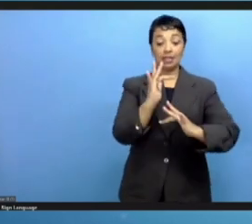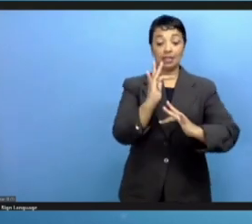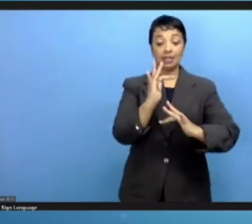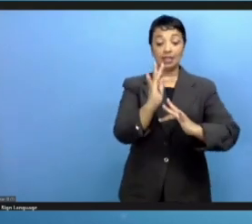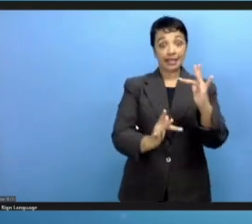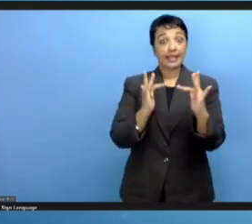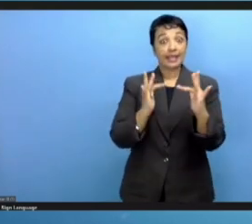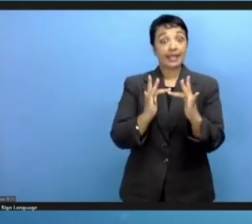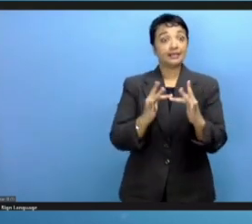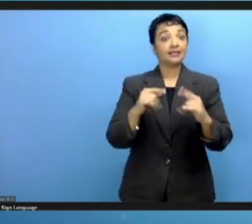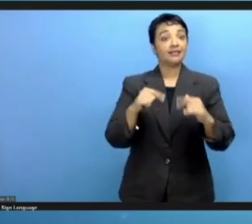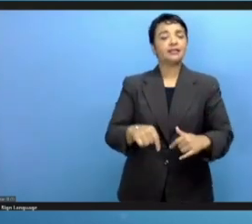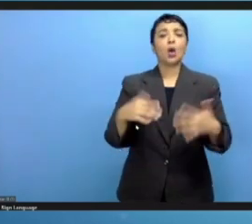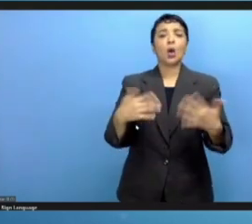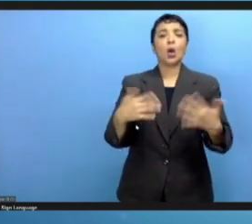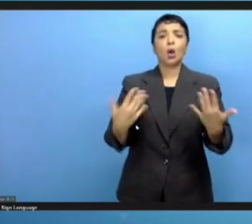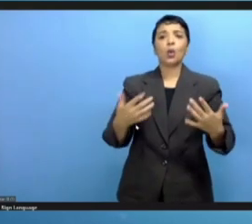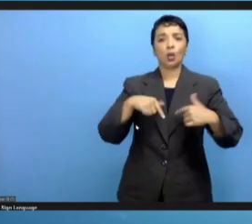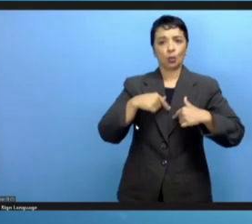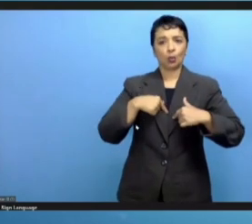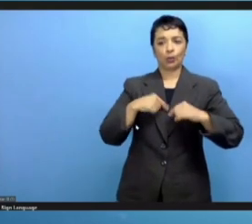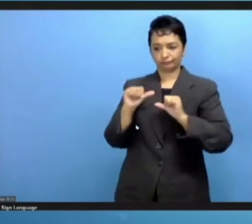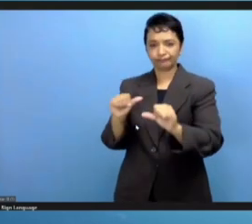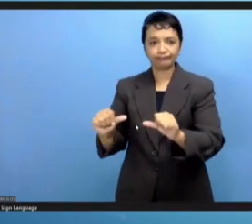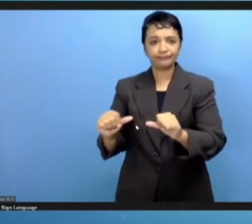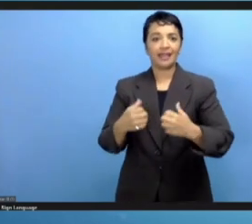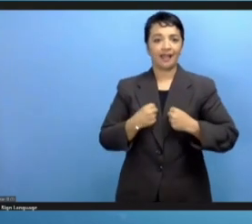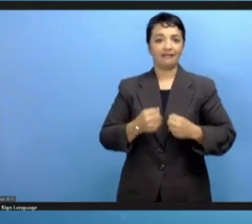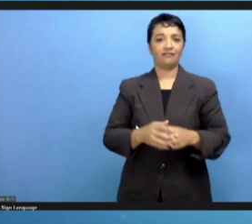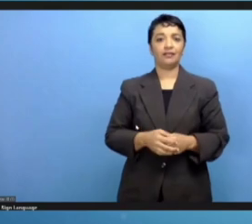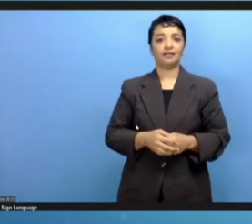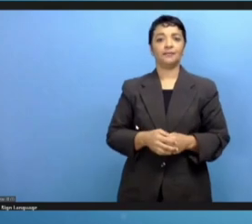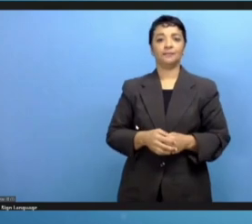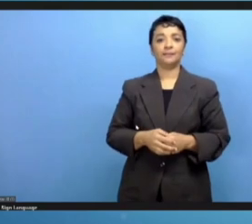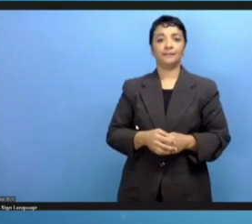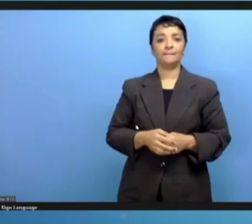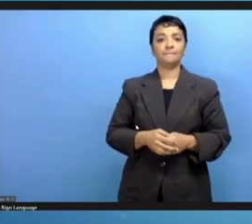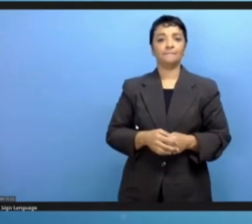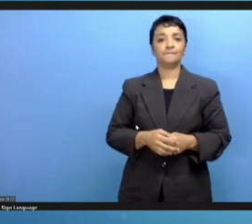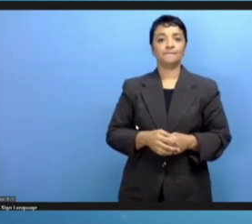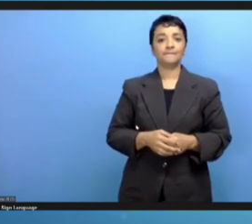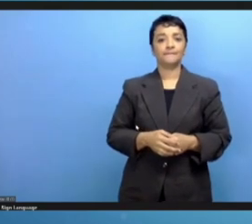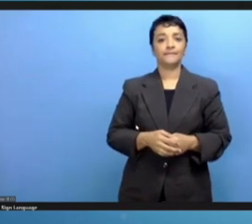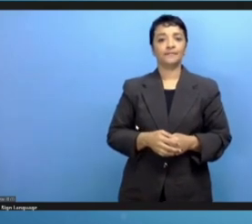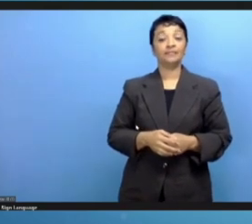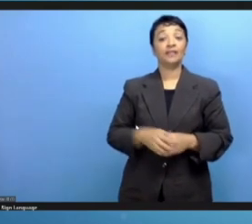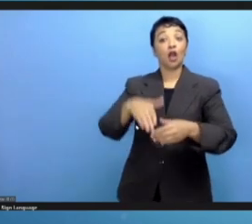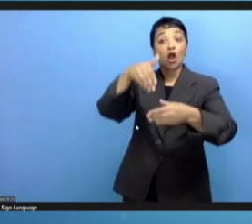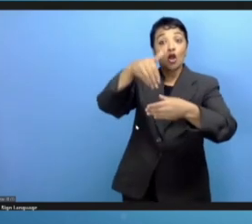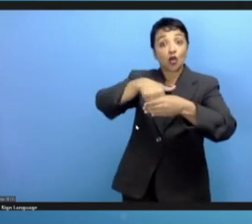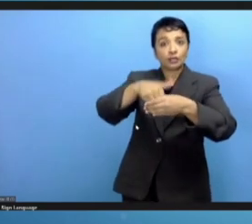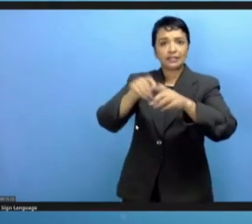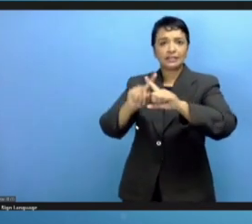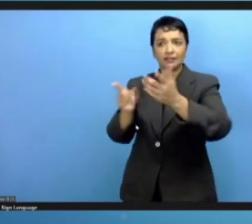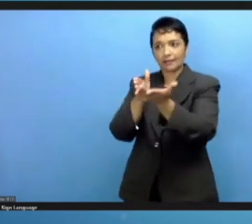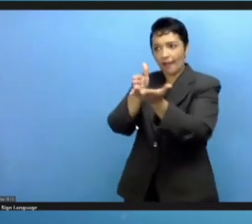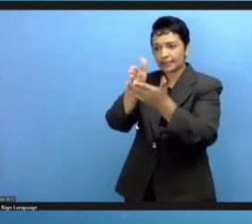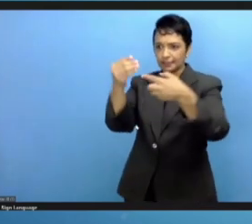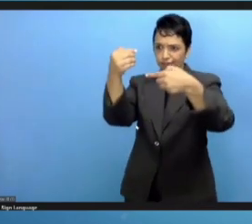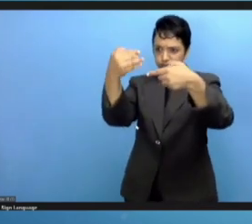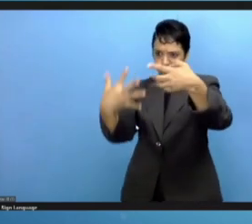questioned. Giant platforms control the content that users can access. They control